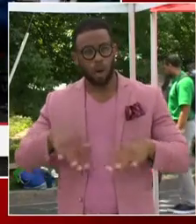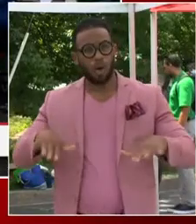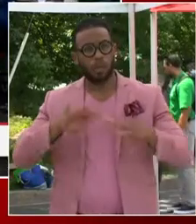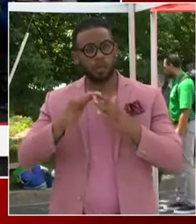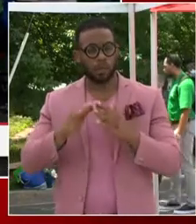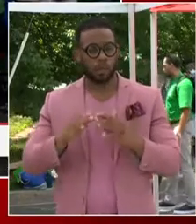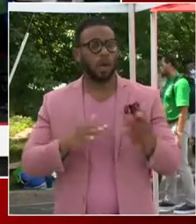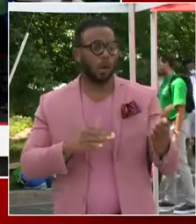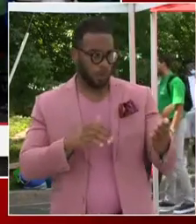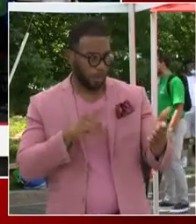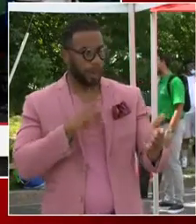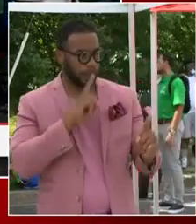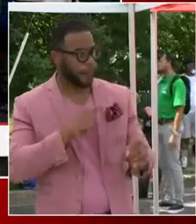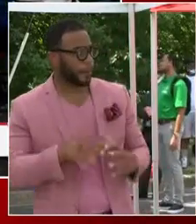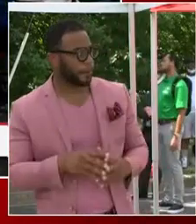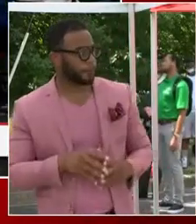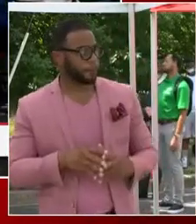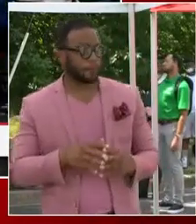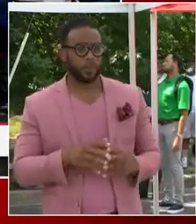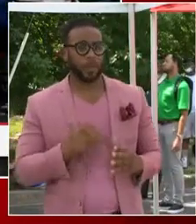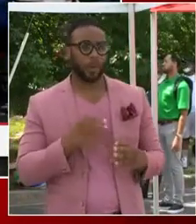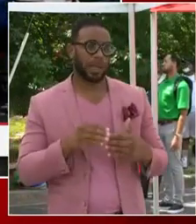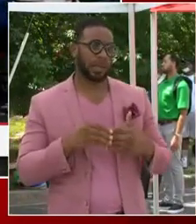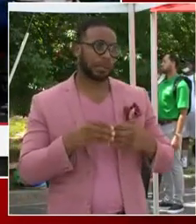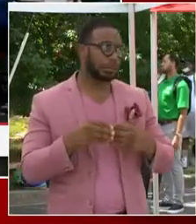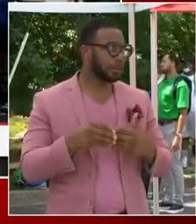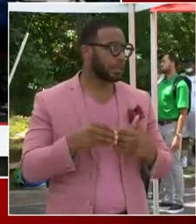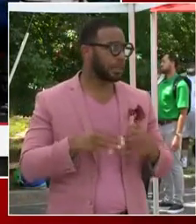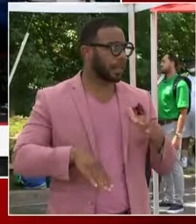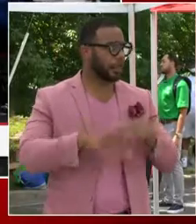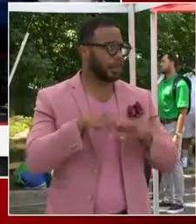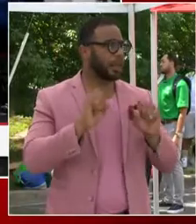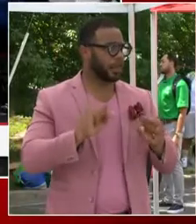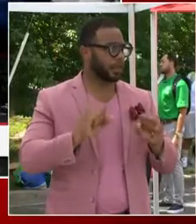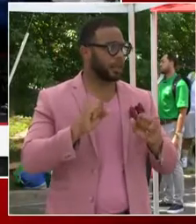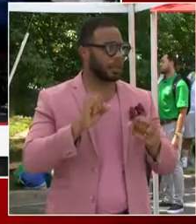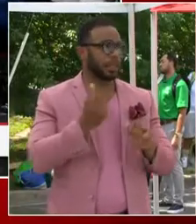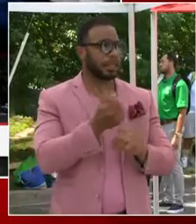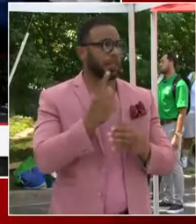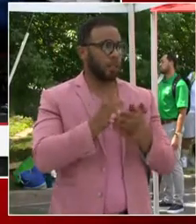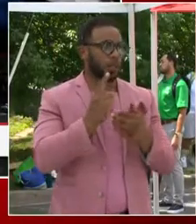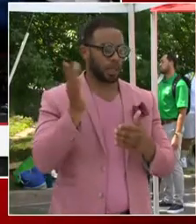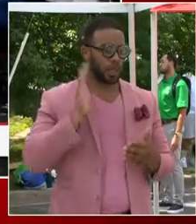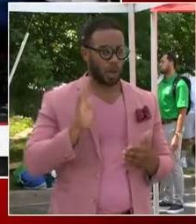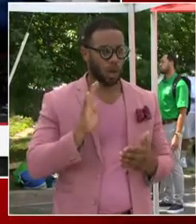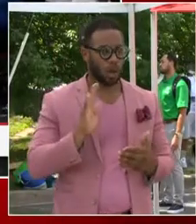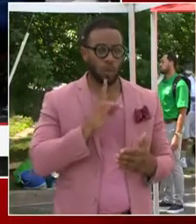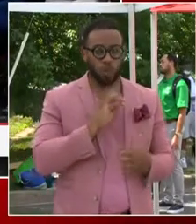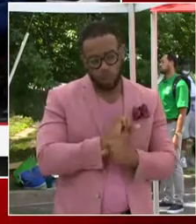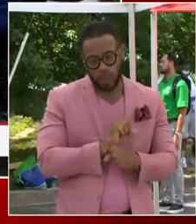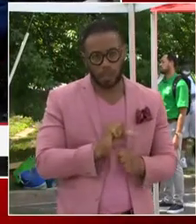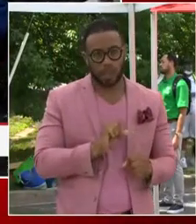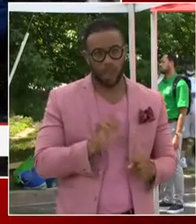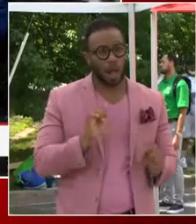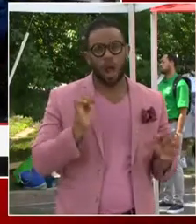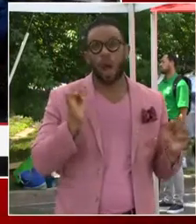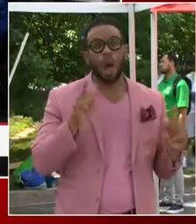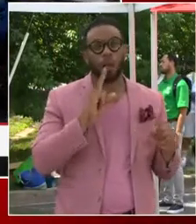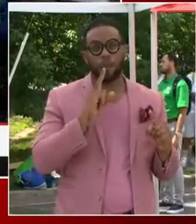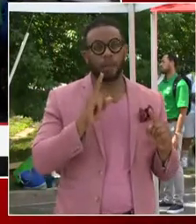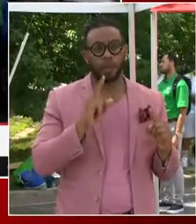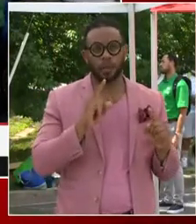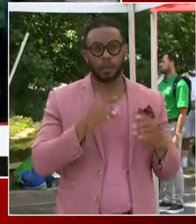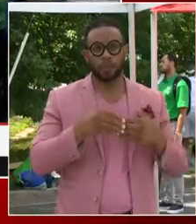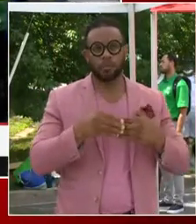most largely lifted capacity limits several weeks ago, and they're all going to be